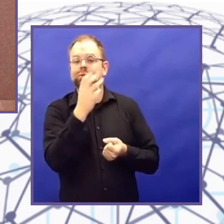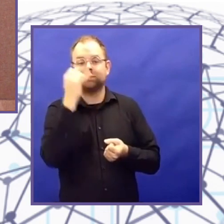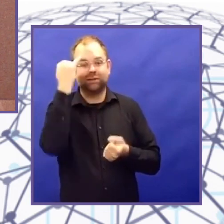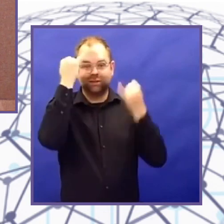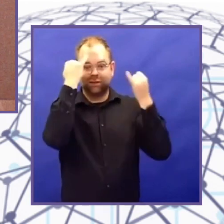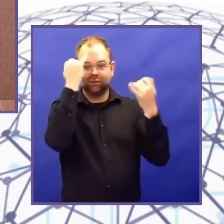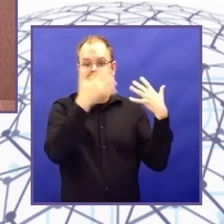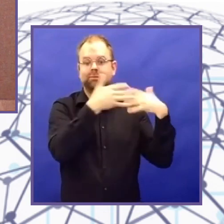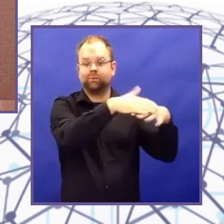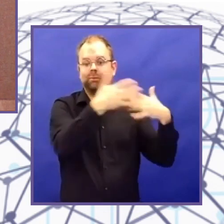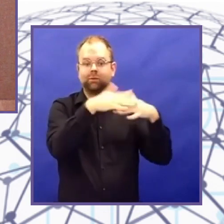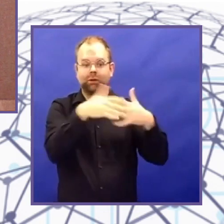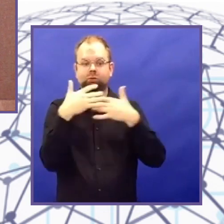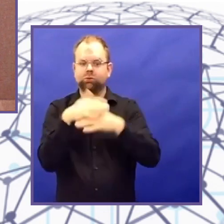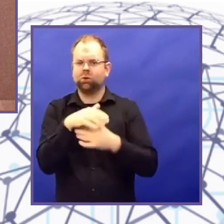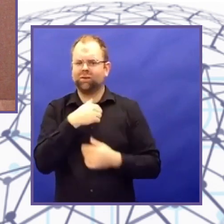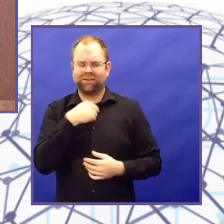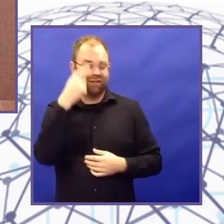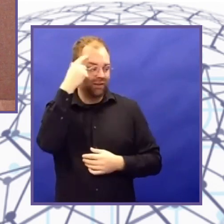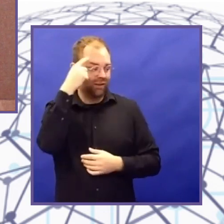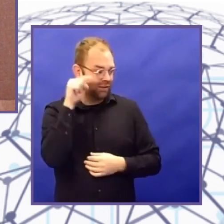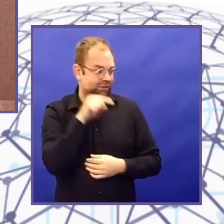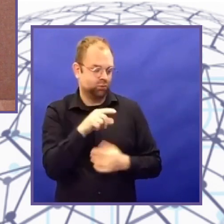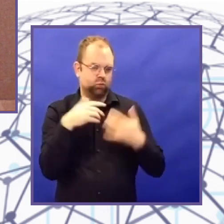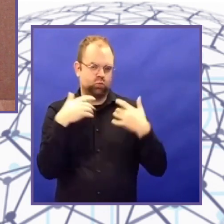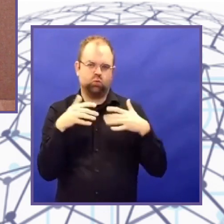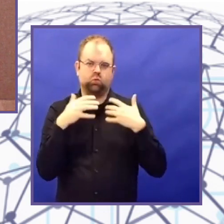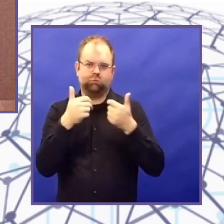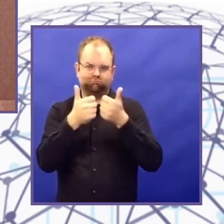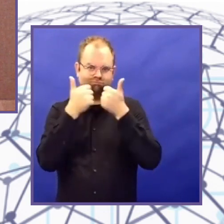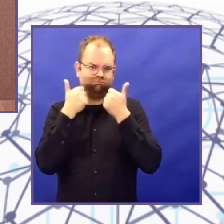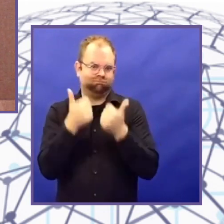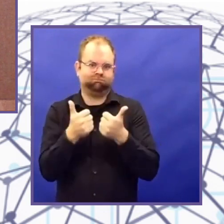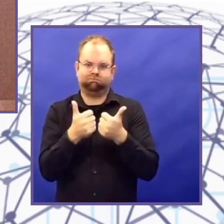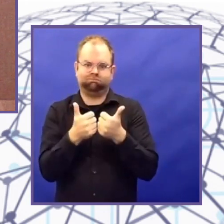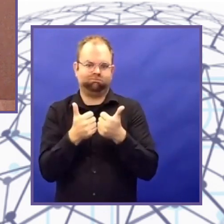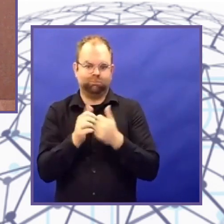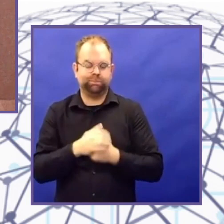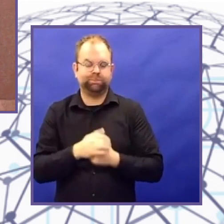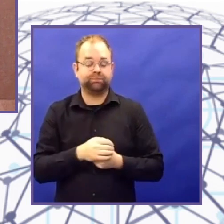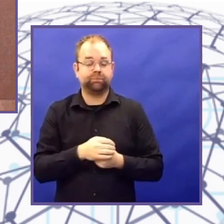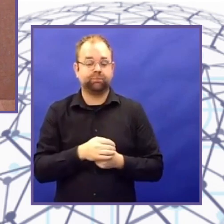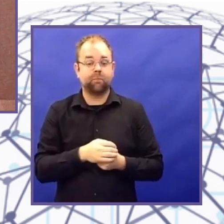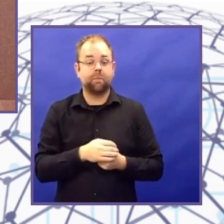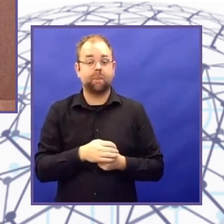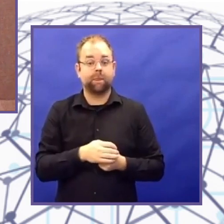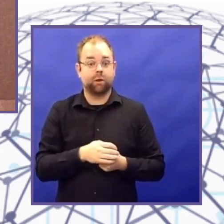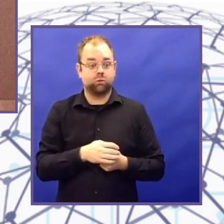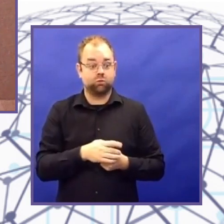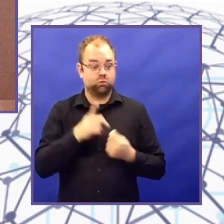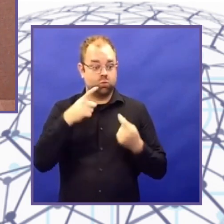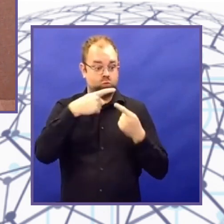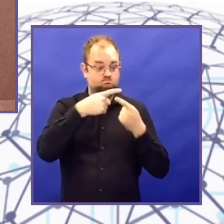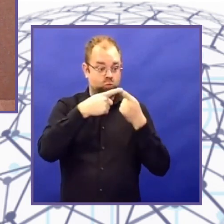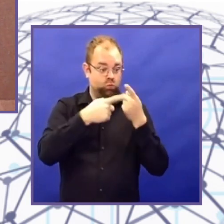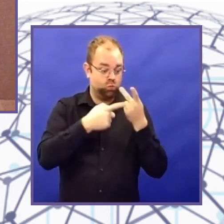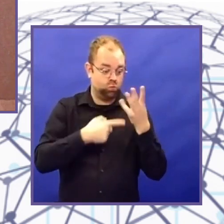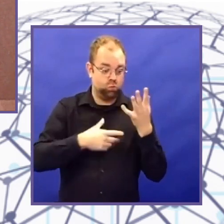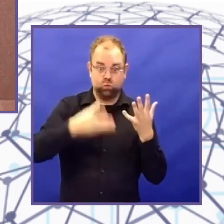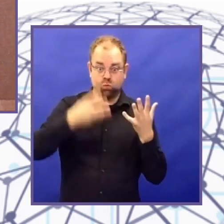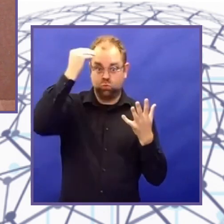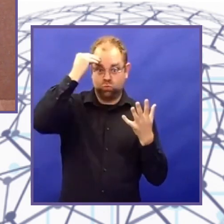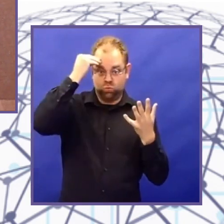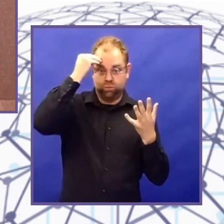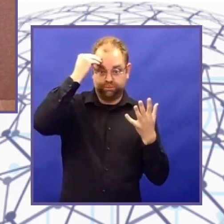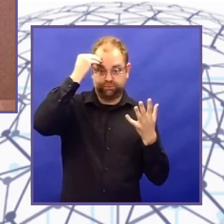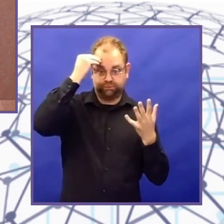COSP in New York, FCDO announced a further £31 million in funding for AT